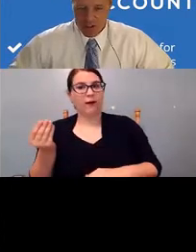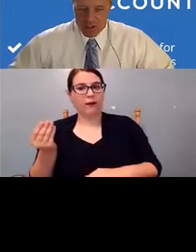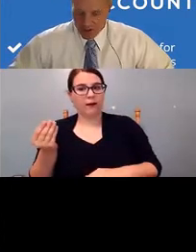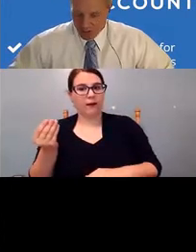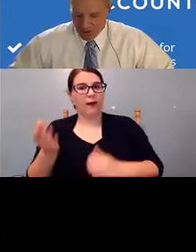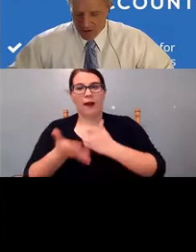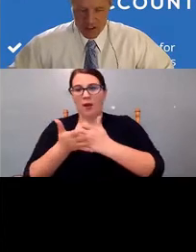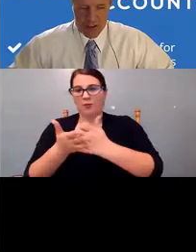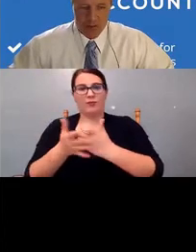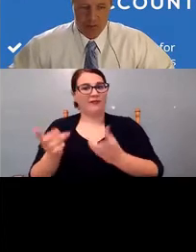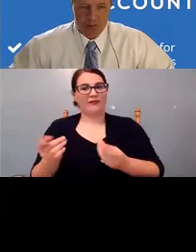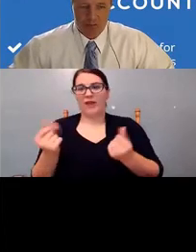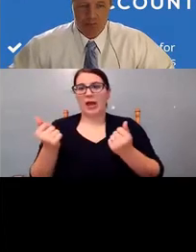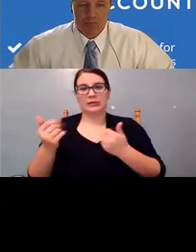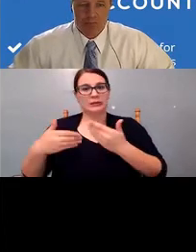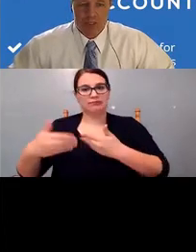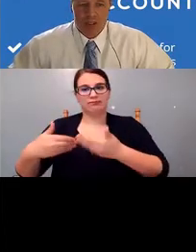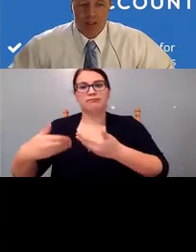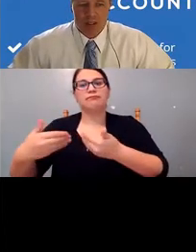the process much faster.